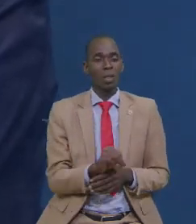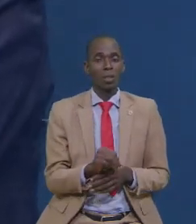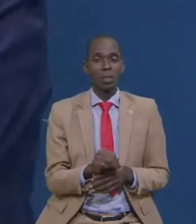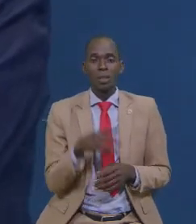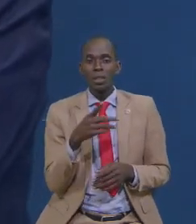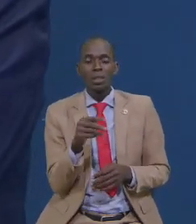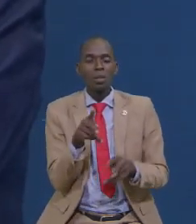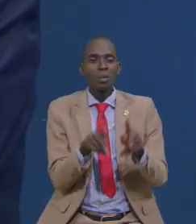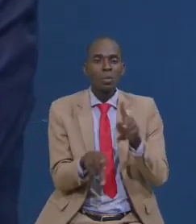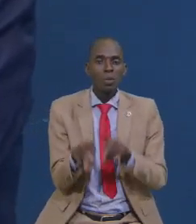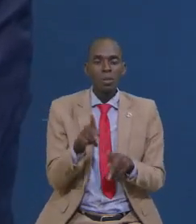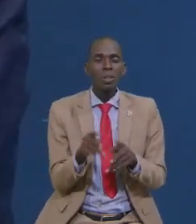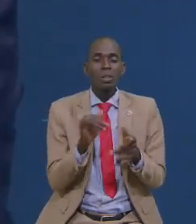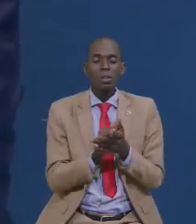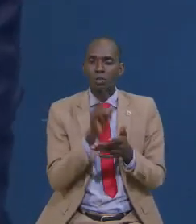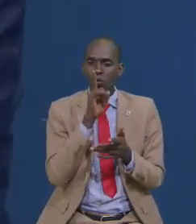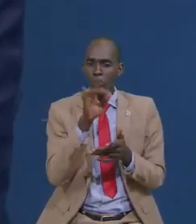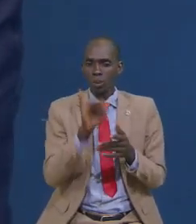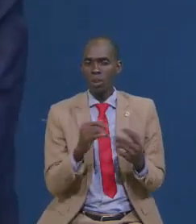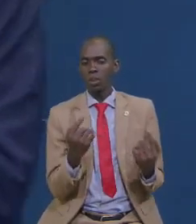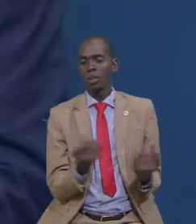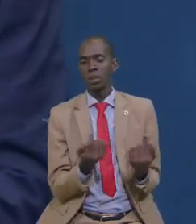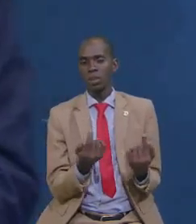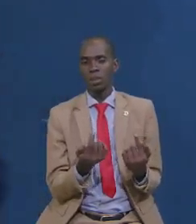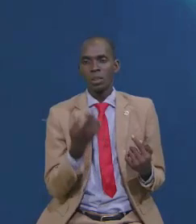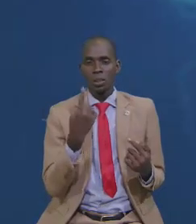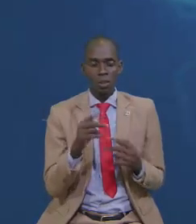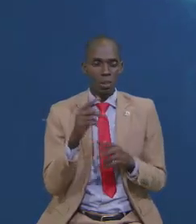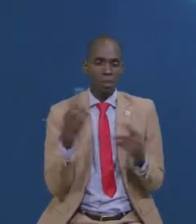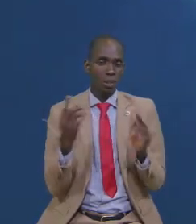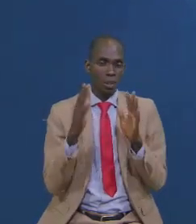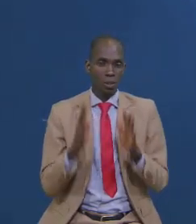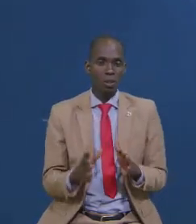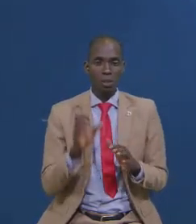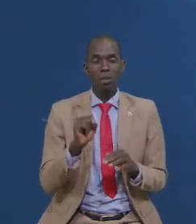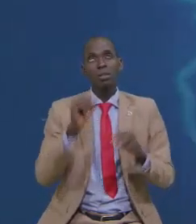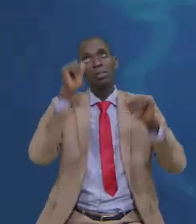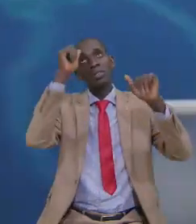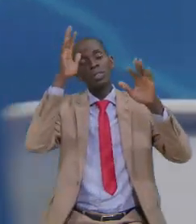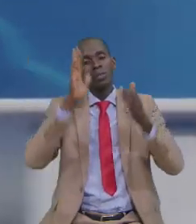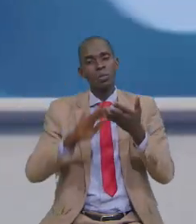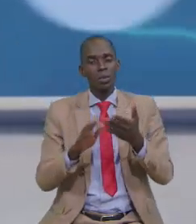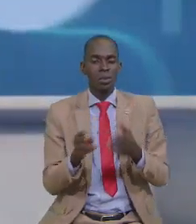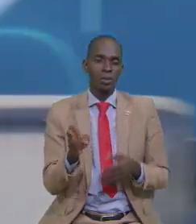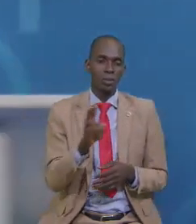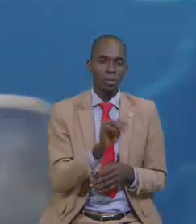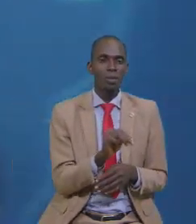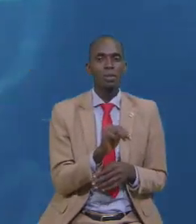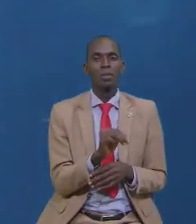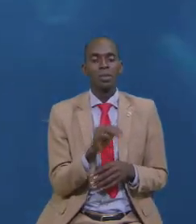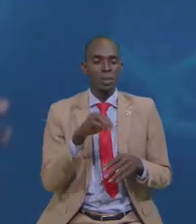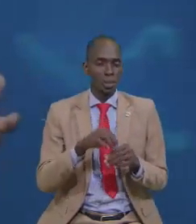initial transgressors, the initial sinners, Father, forgive them. In that